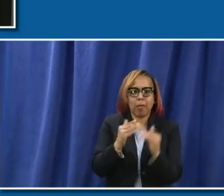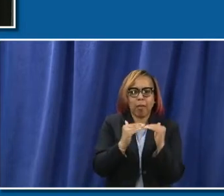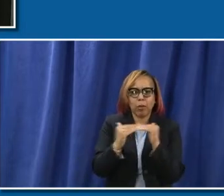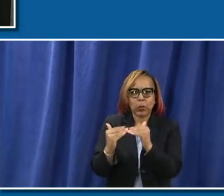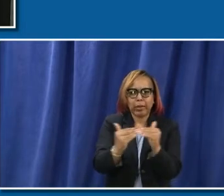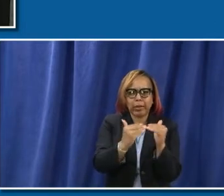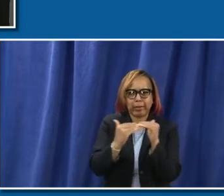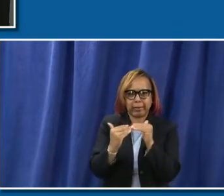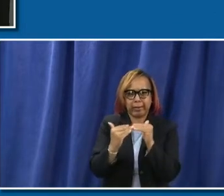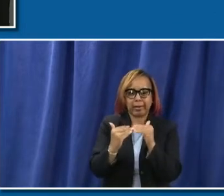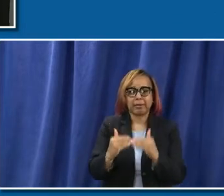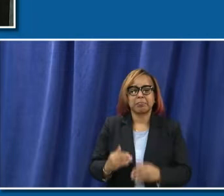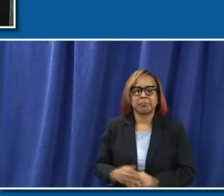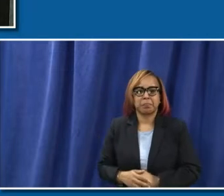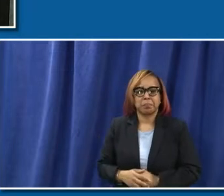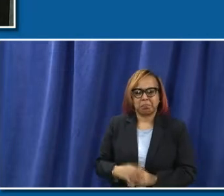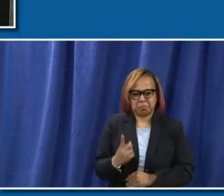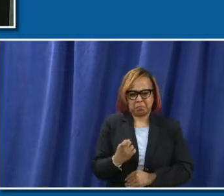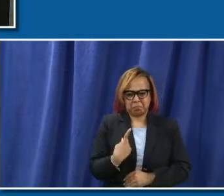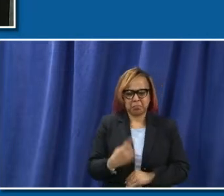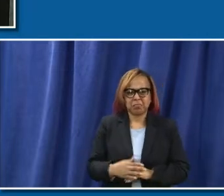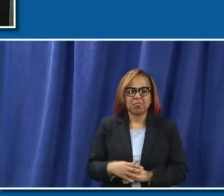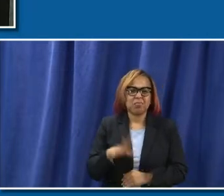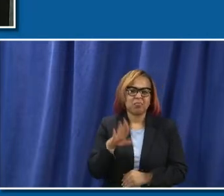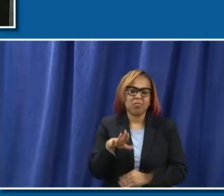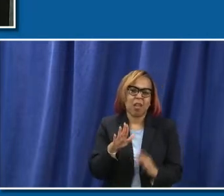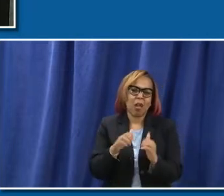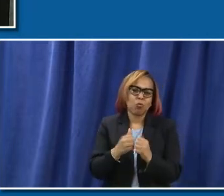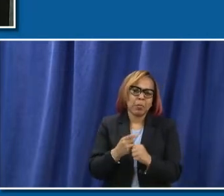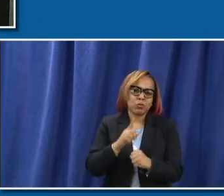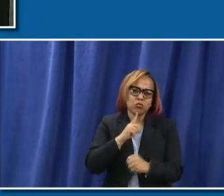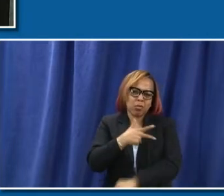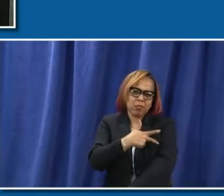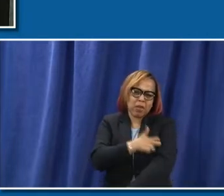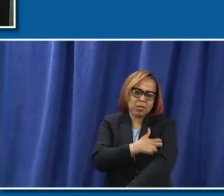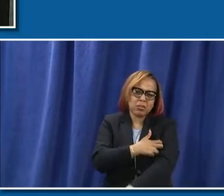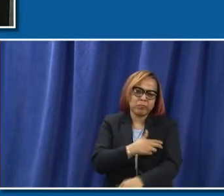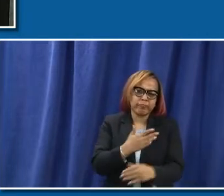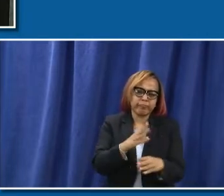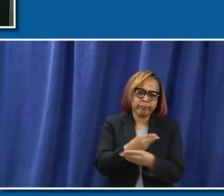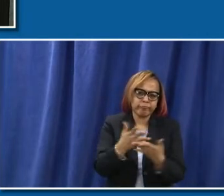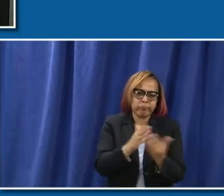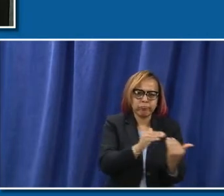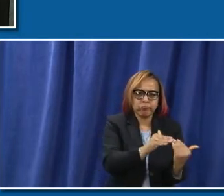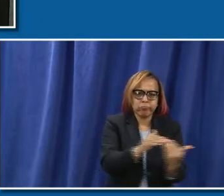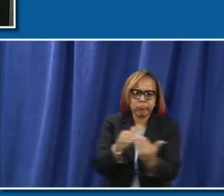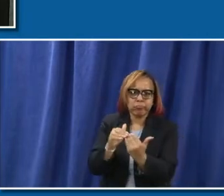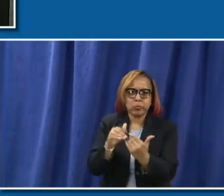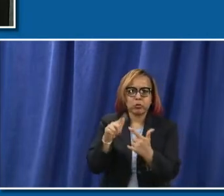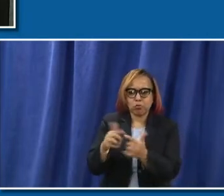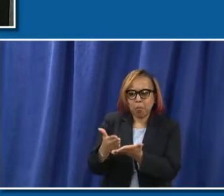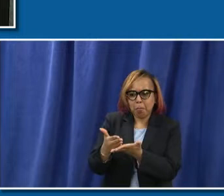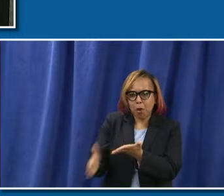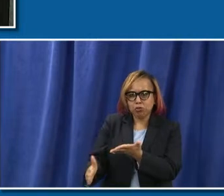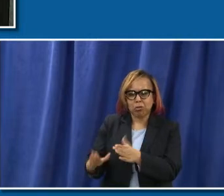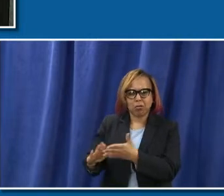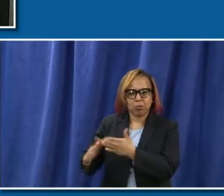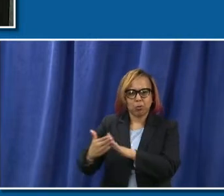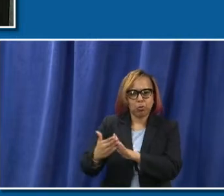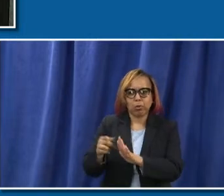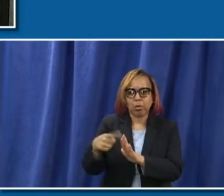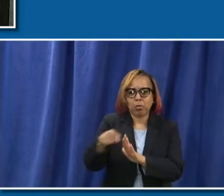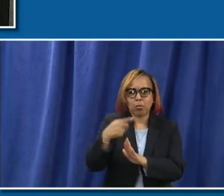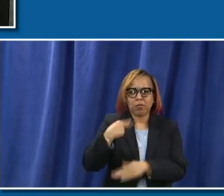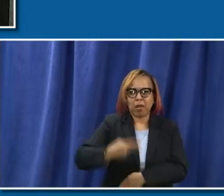equity. Jennifer Brown is asking, how are you going to make sure the vaccine is distributed equitably to marginalized communities and those with